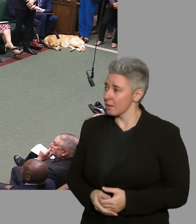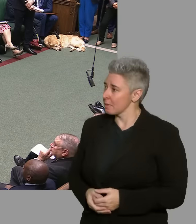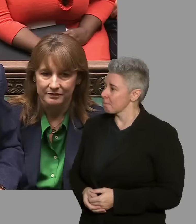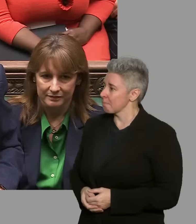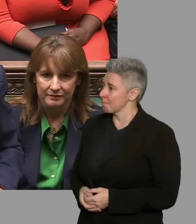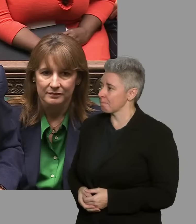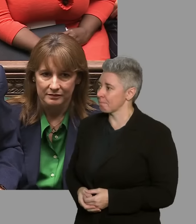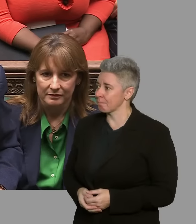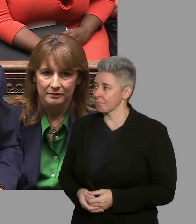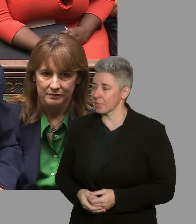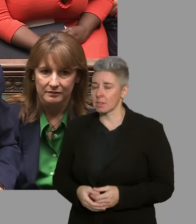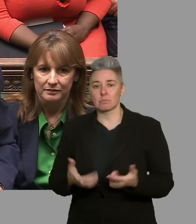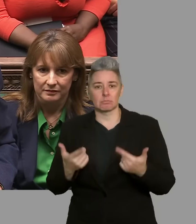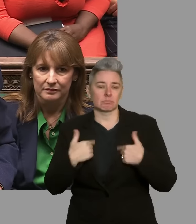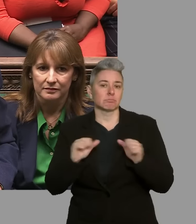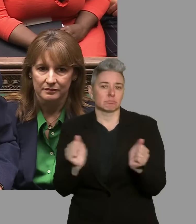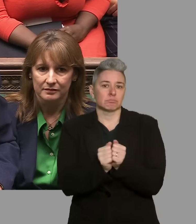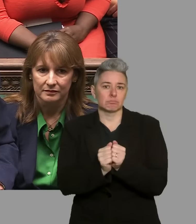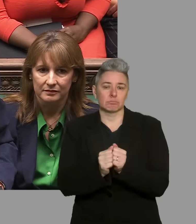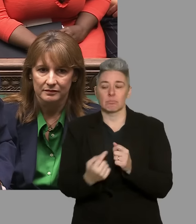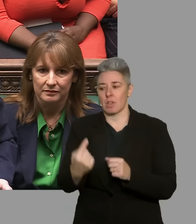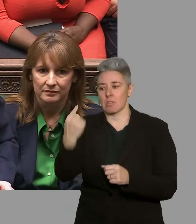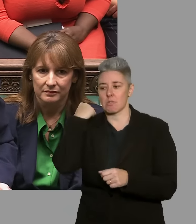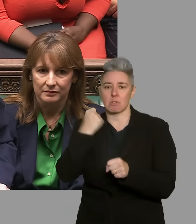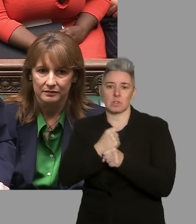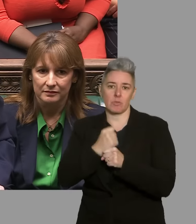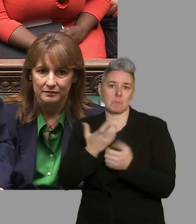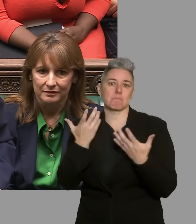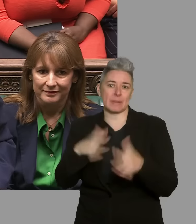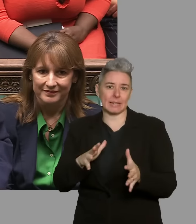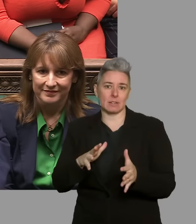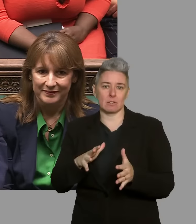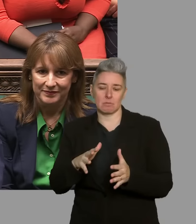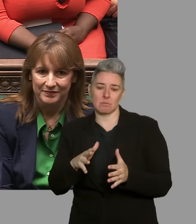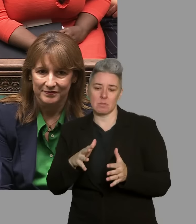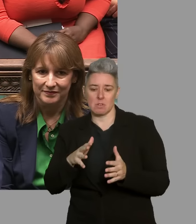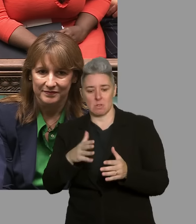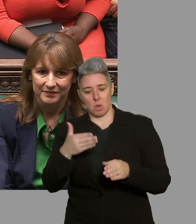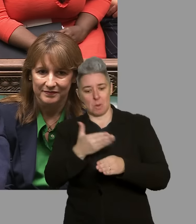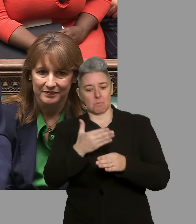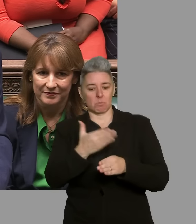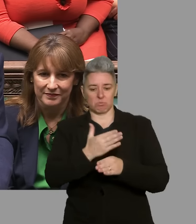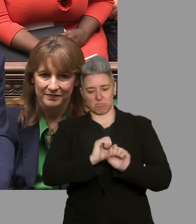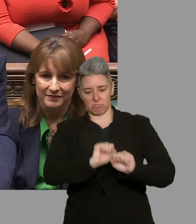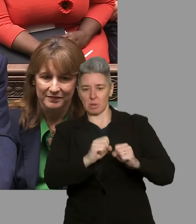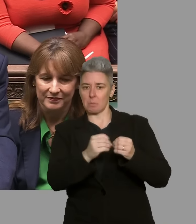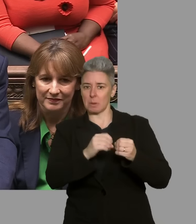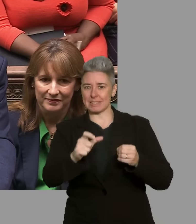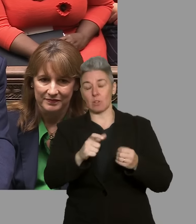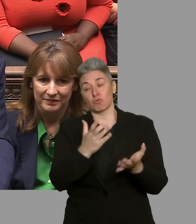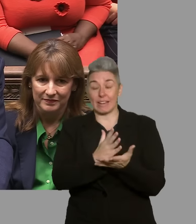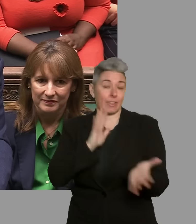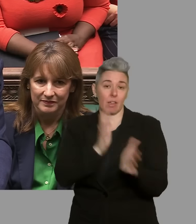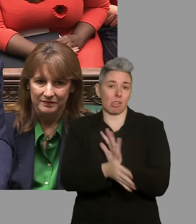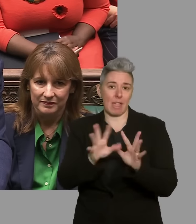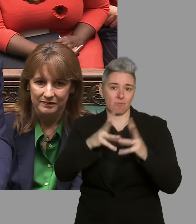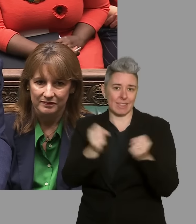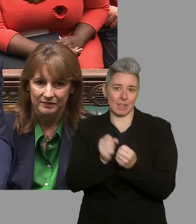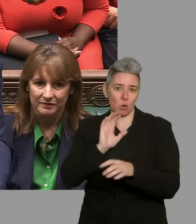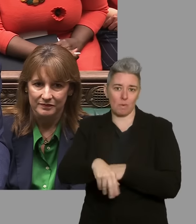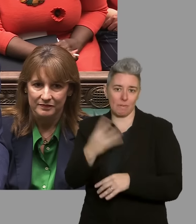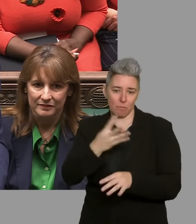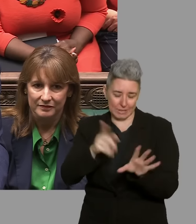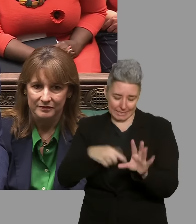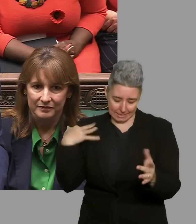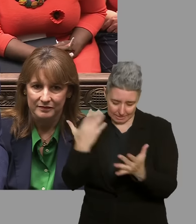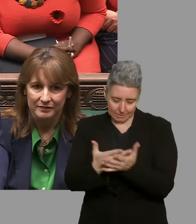undermined the work of the BBC. They undermined pretty well everything they did in 14 years. Mr. Speaker, I'm not going to go into